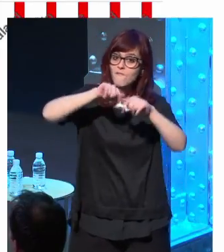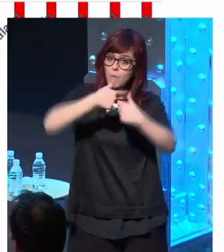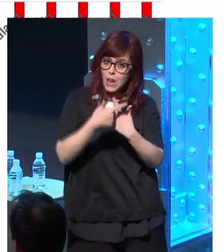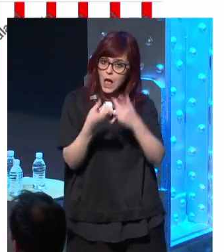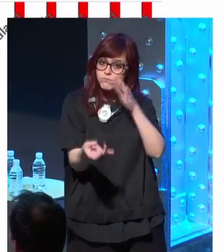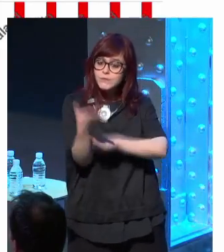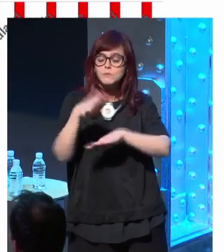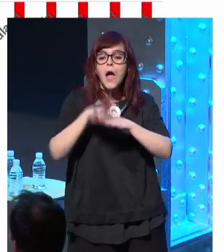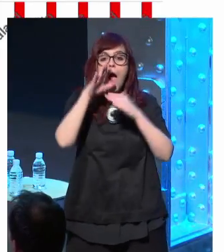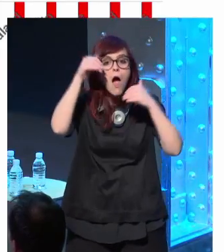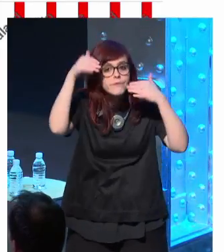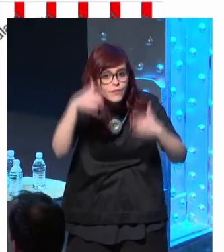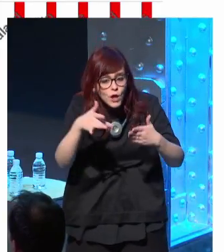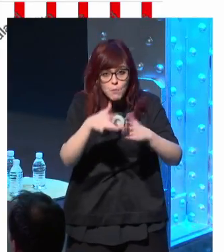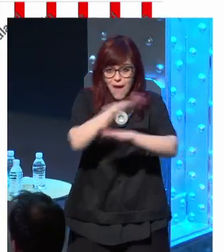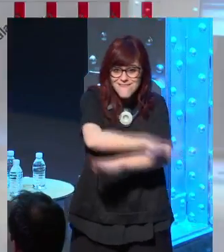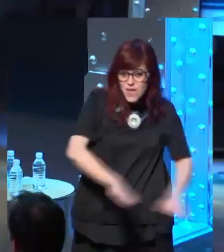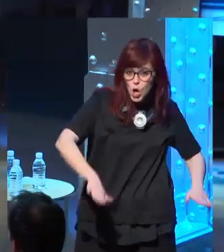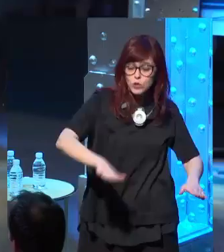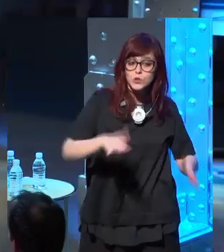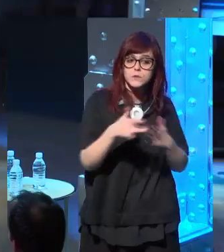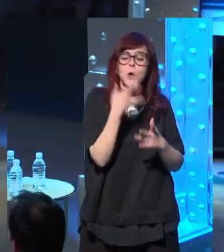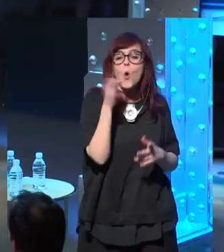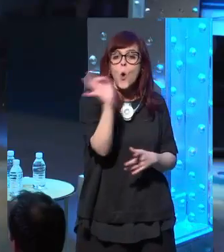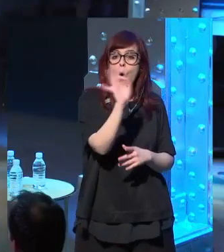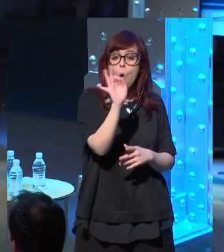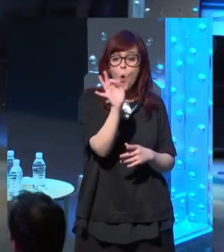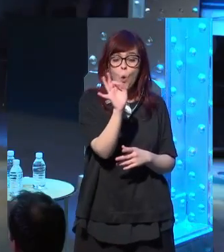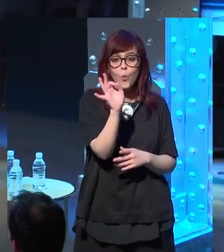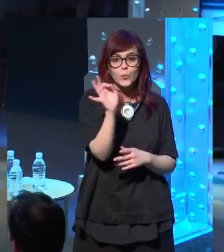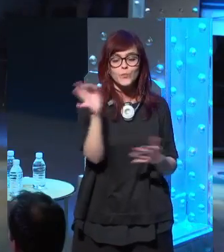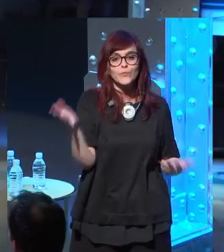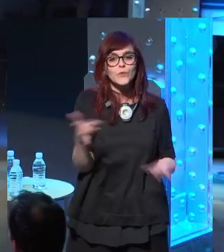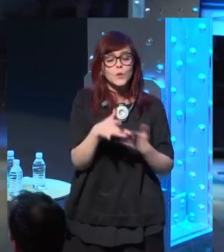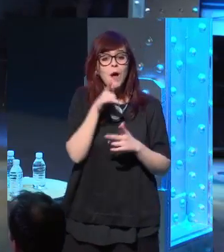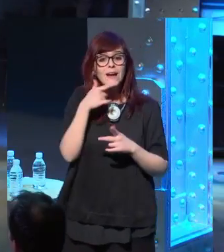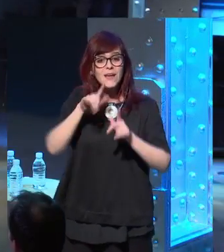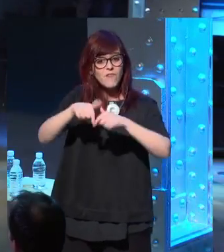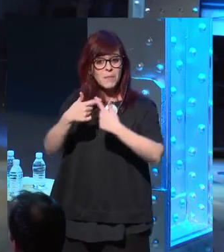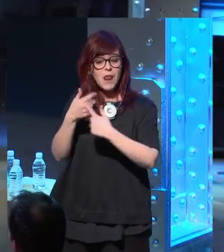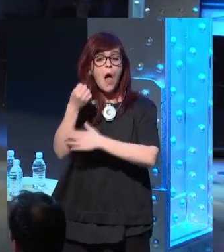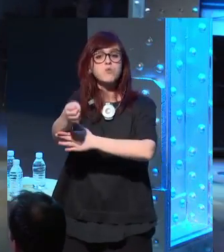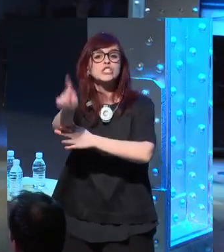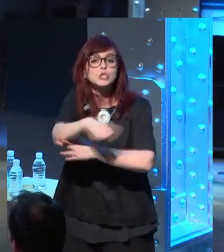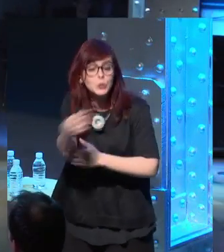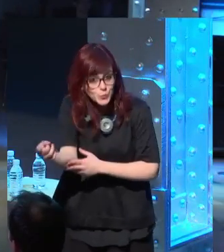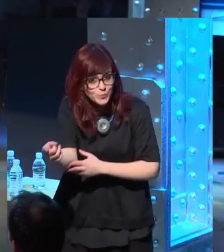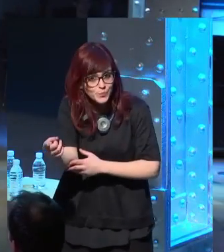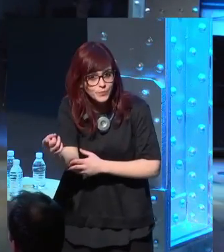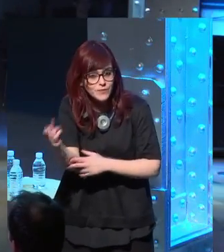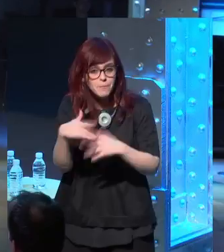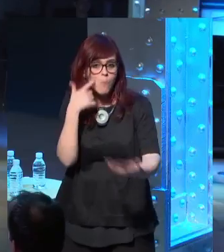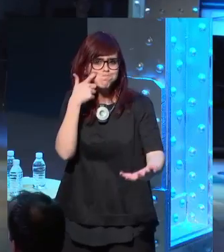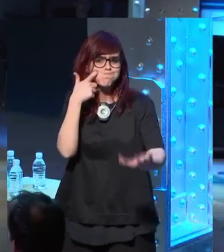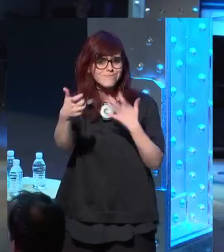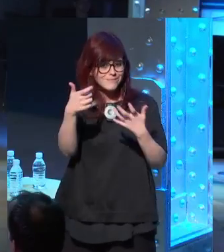childcare, or do we not provide anything that supports families? And we can see the impact of that when